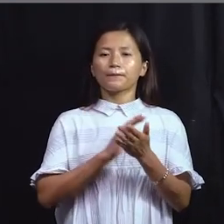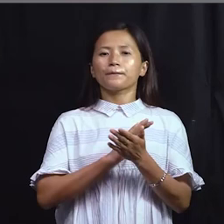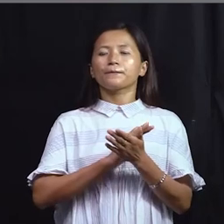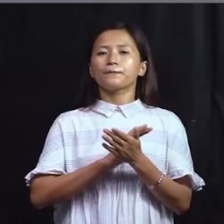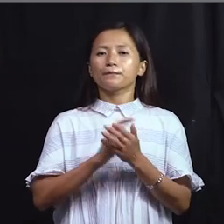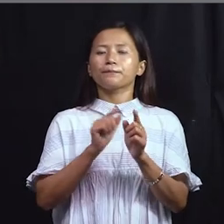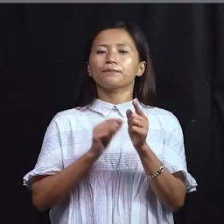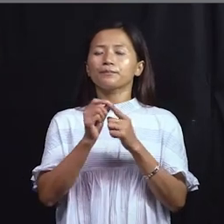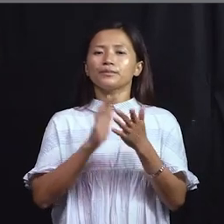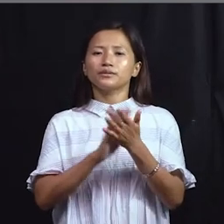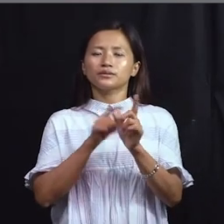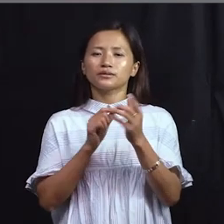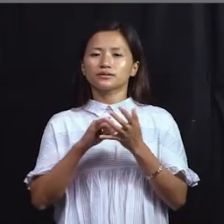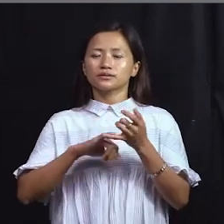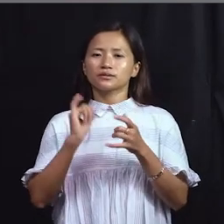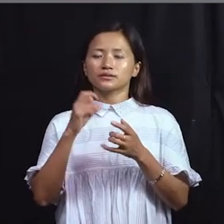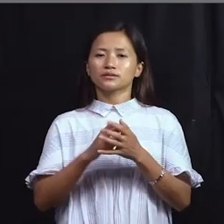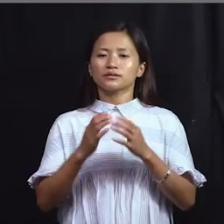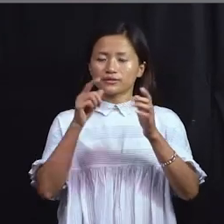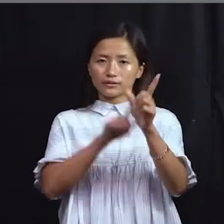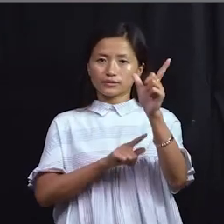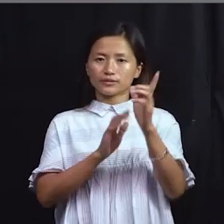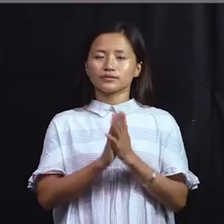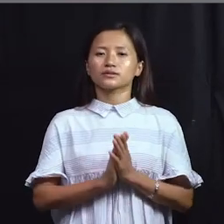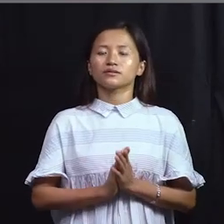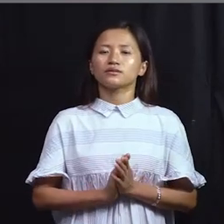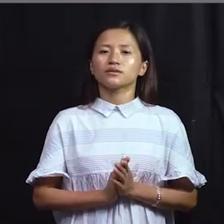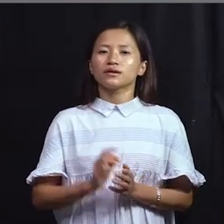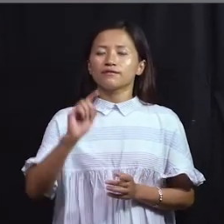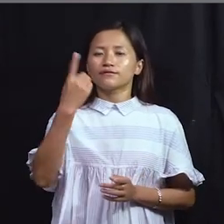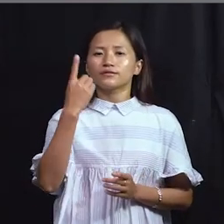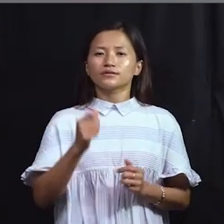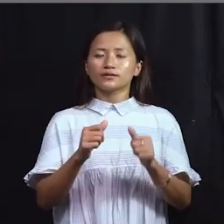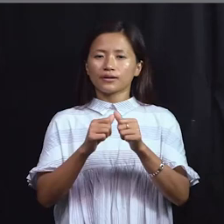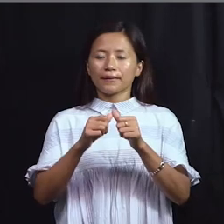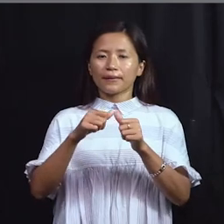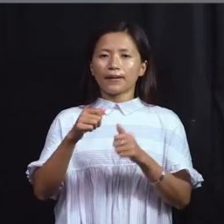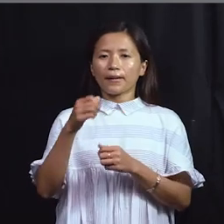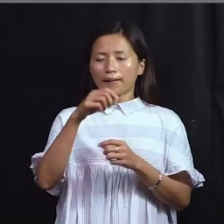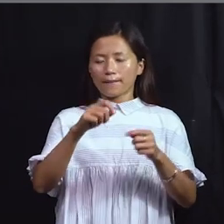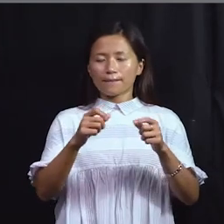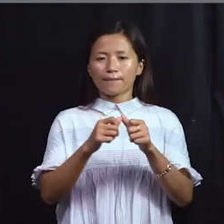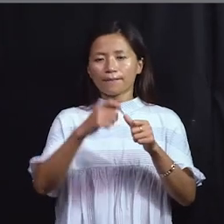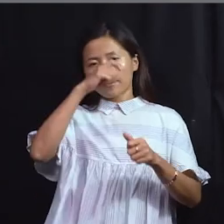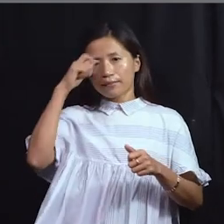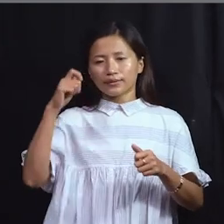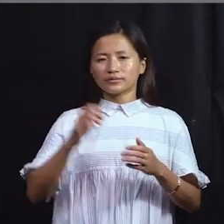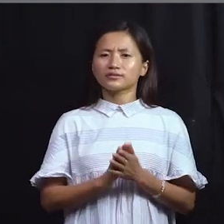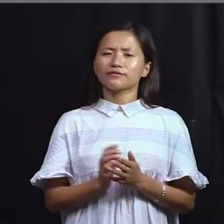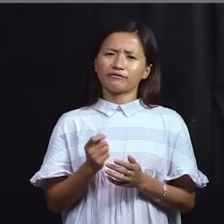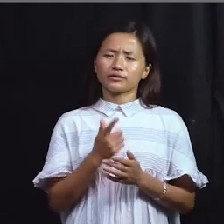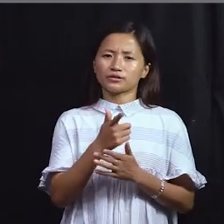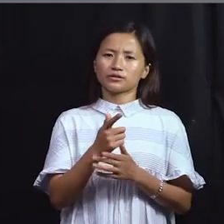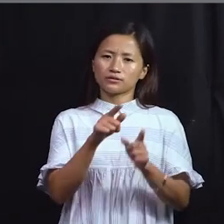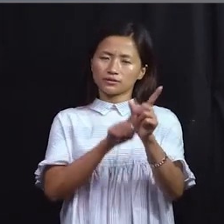year? You know, in India, our fiscal year starts on 1st April. All right, normally we say financial year